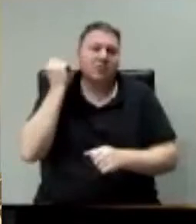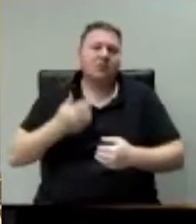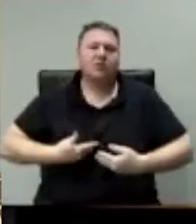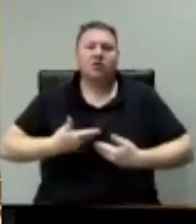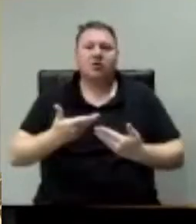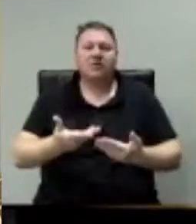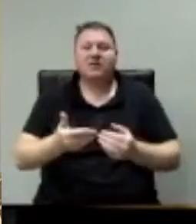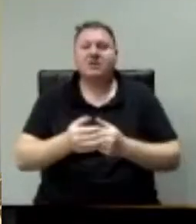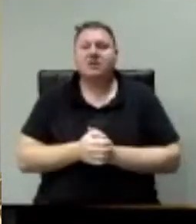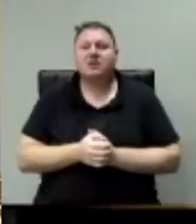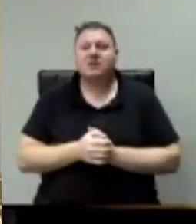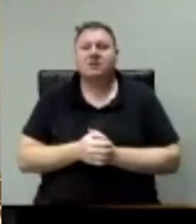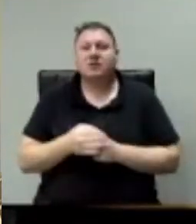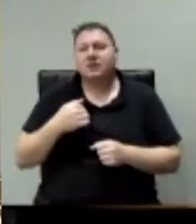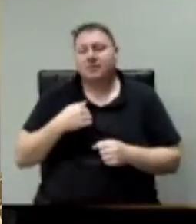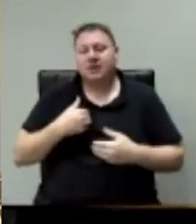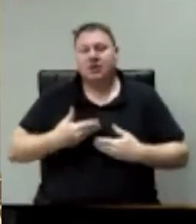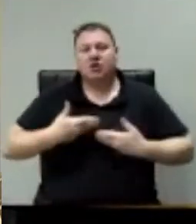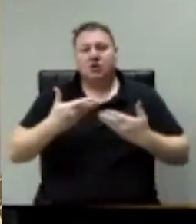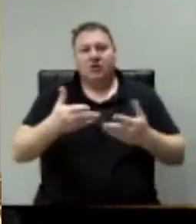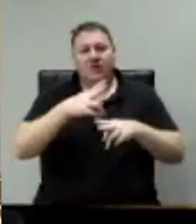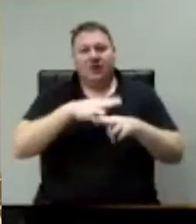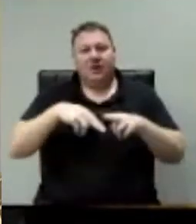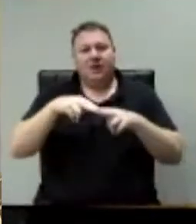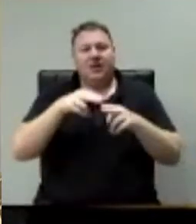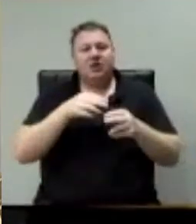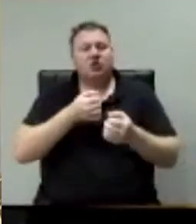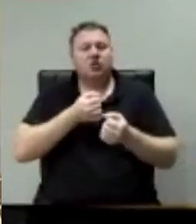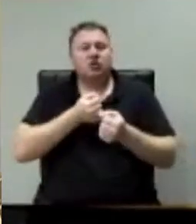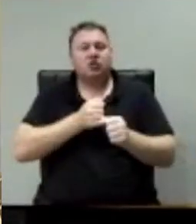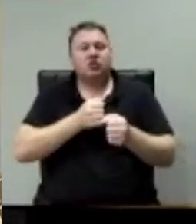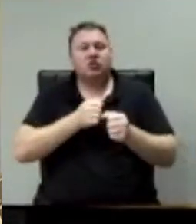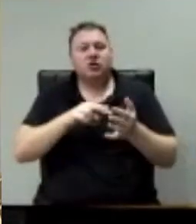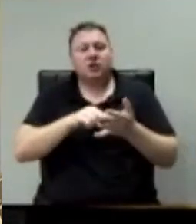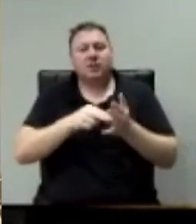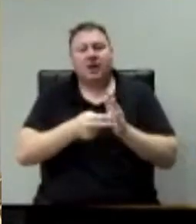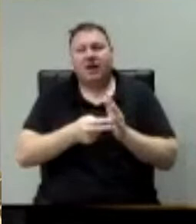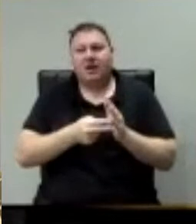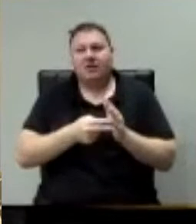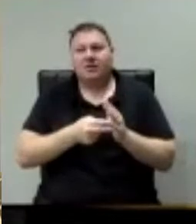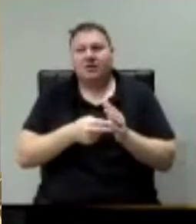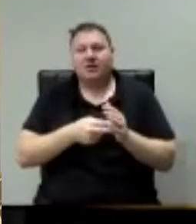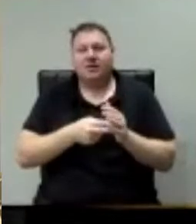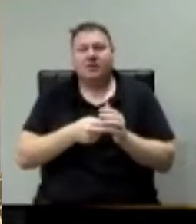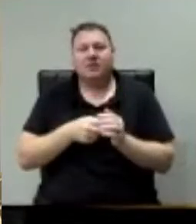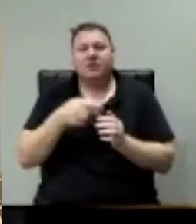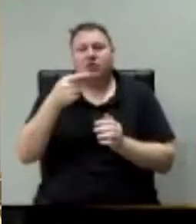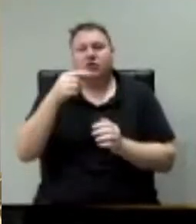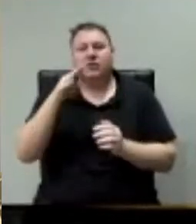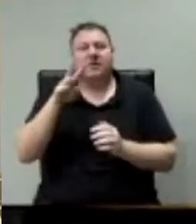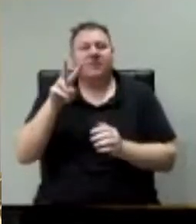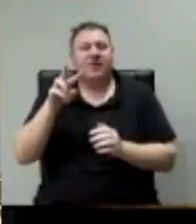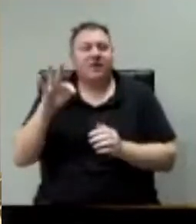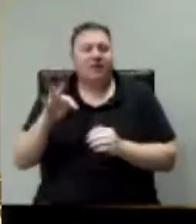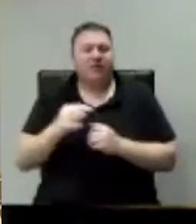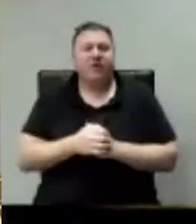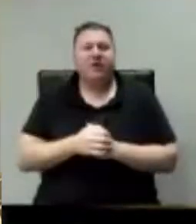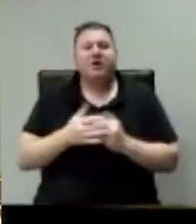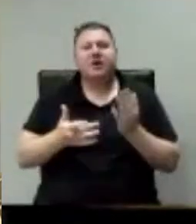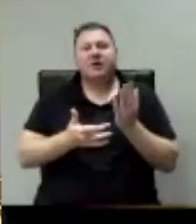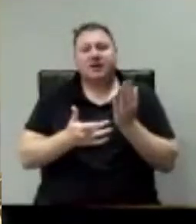that I'm serving on the National Strategic Plan for Gender-Based Violence and Femicide. I'm working on the technical committee